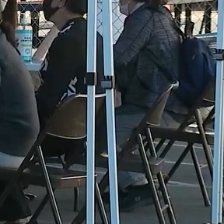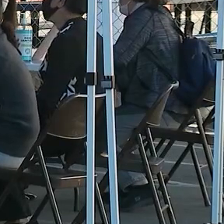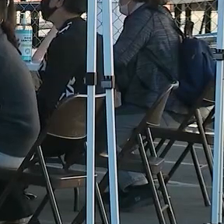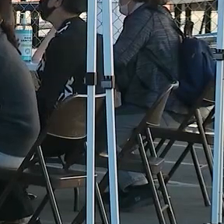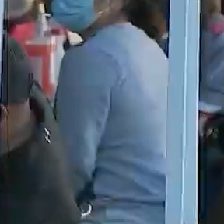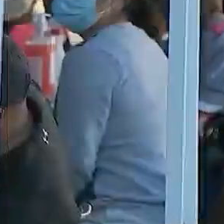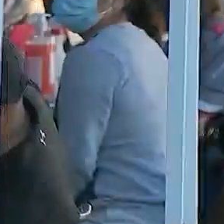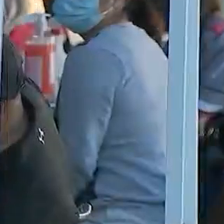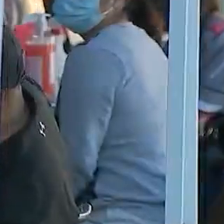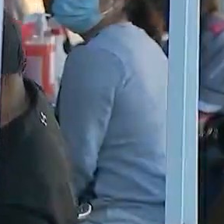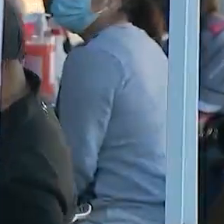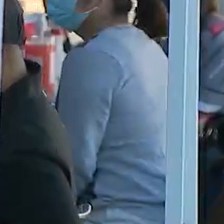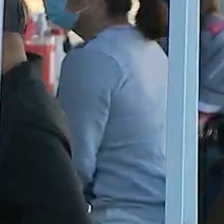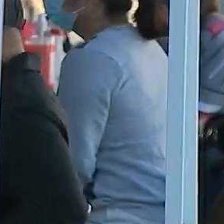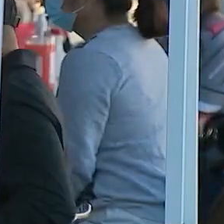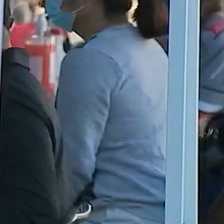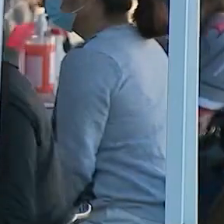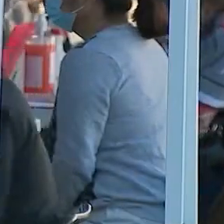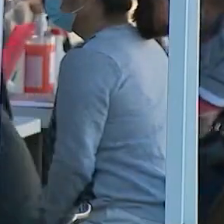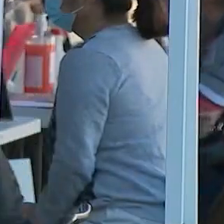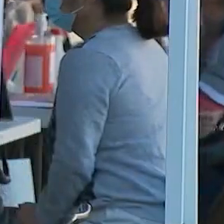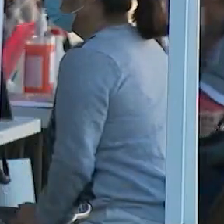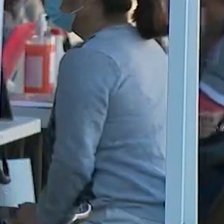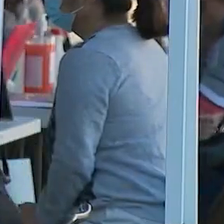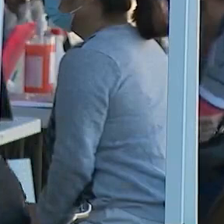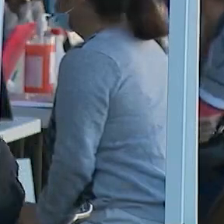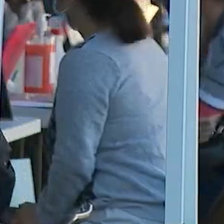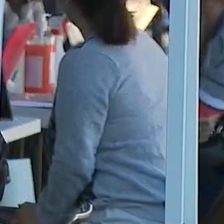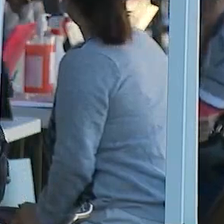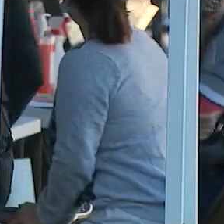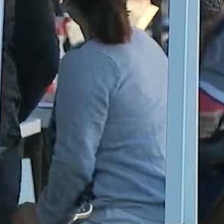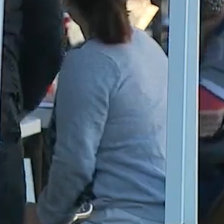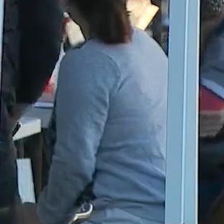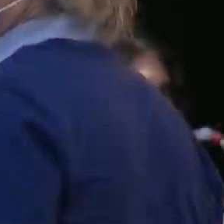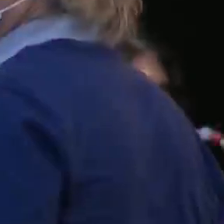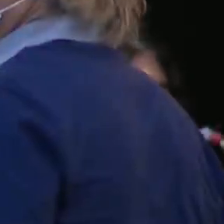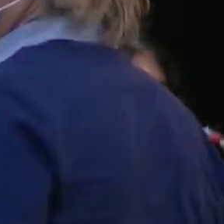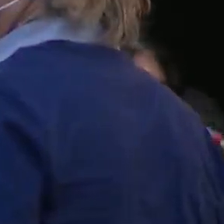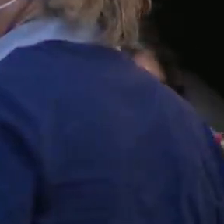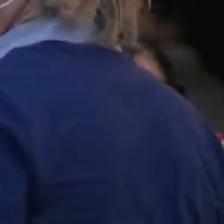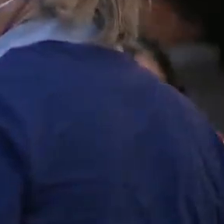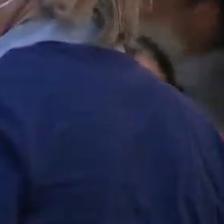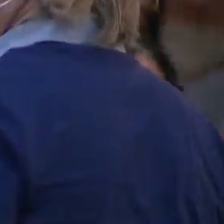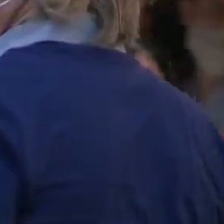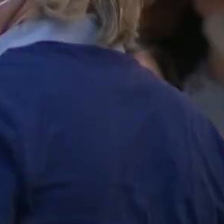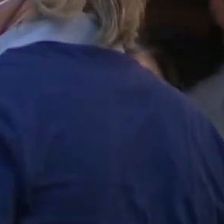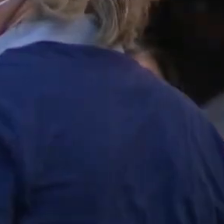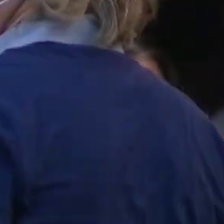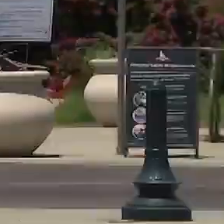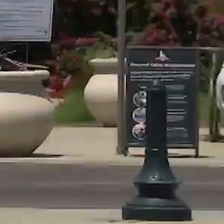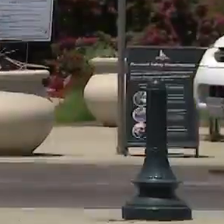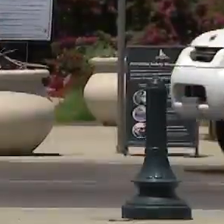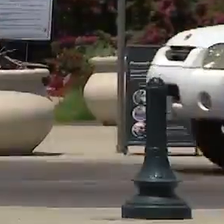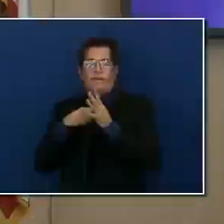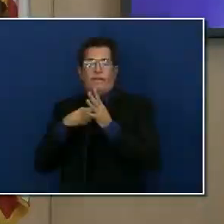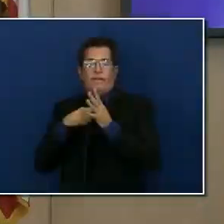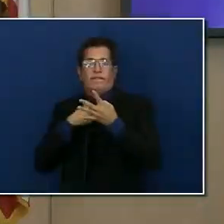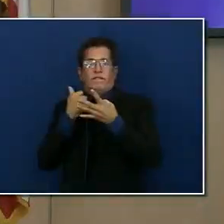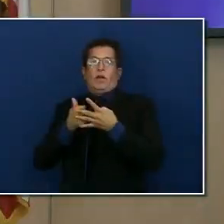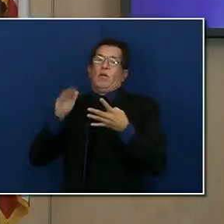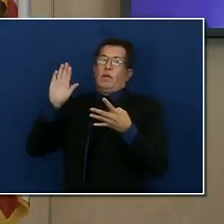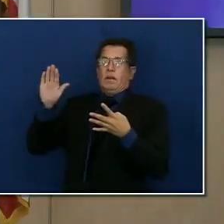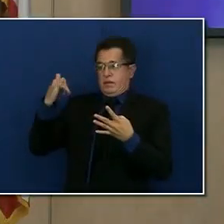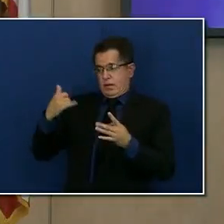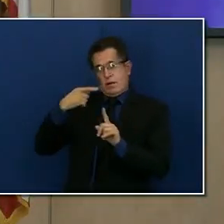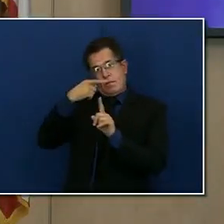before it may move to a less restrictive tier if it's safe to do so. Here's what Supervisor Nathan Fletcher said last week about our numbers rising. In